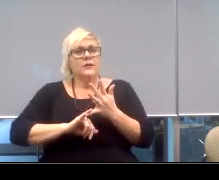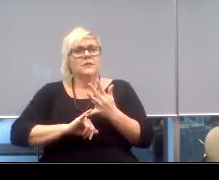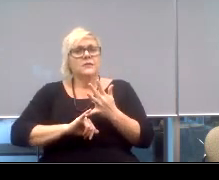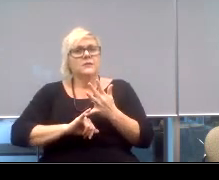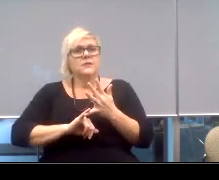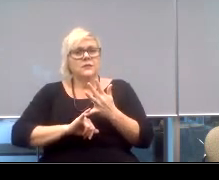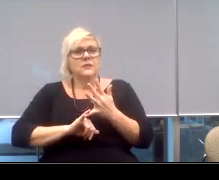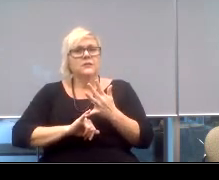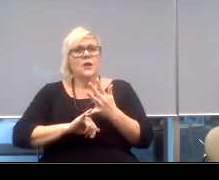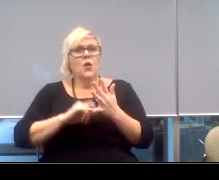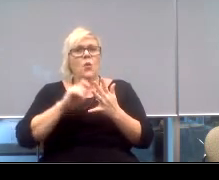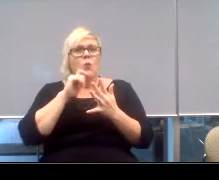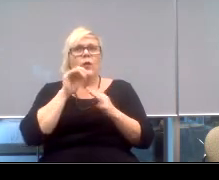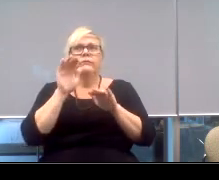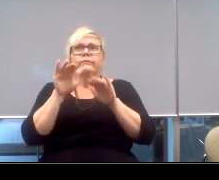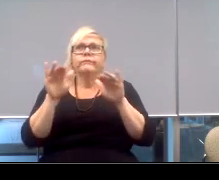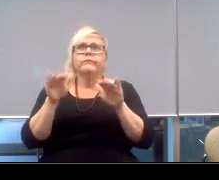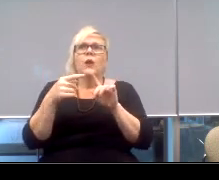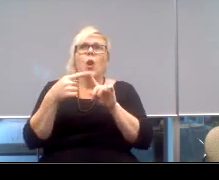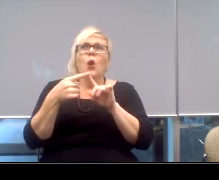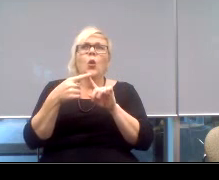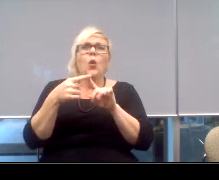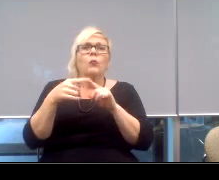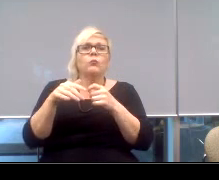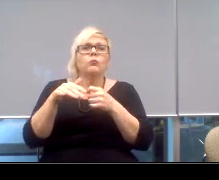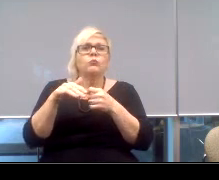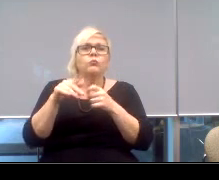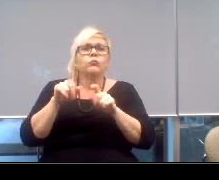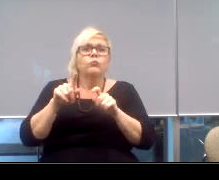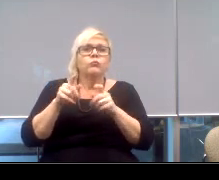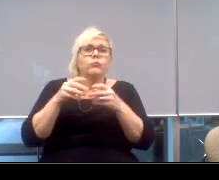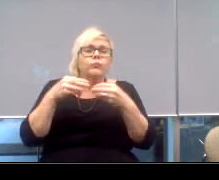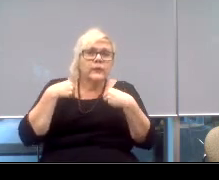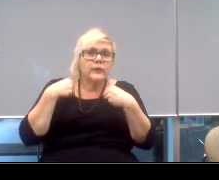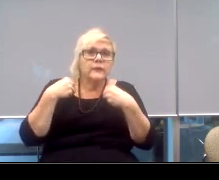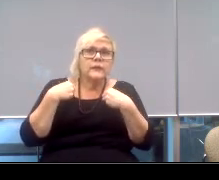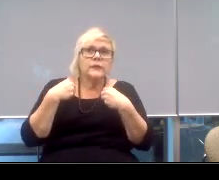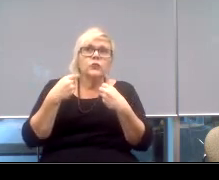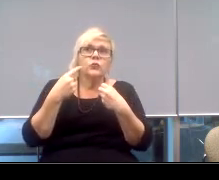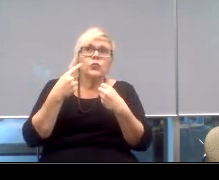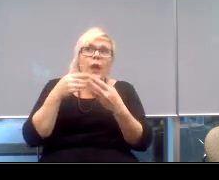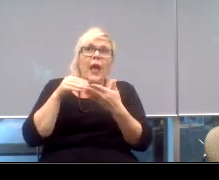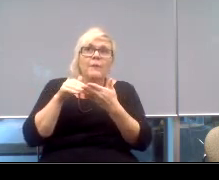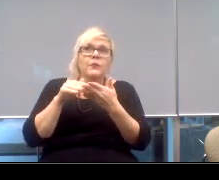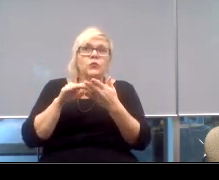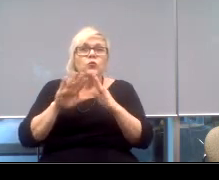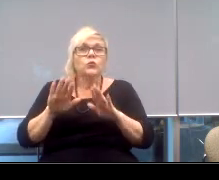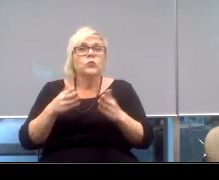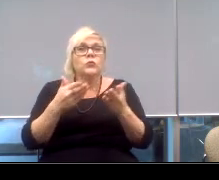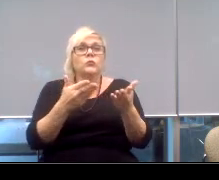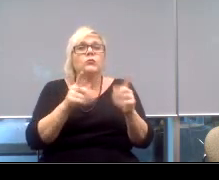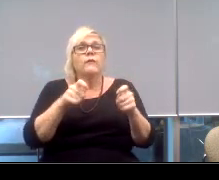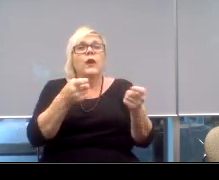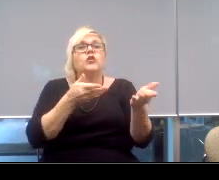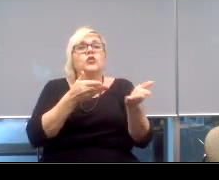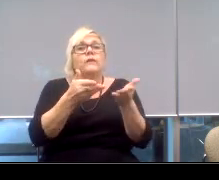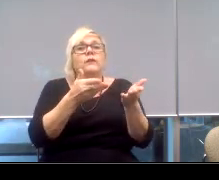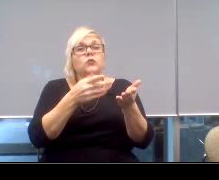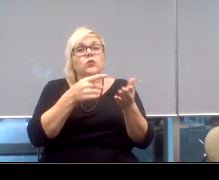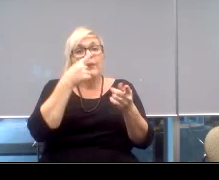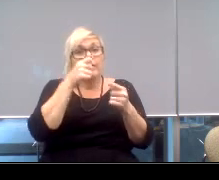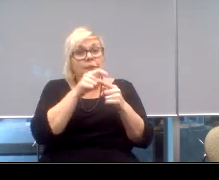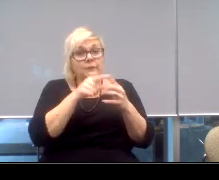of local providers and seeks to build responsive local services to participant needs. The scheme has a large investment